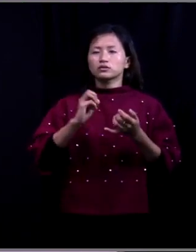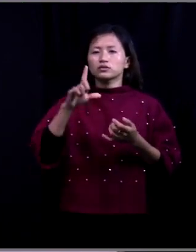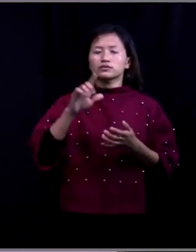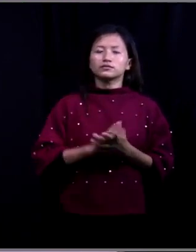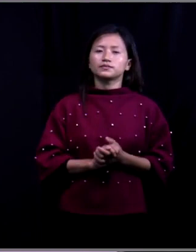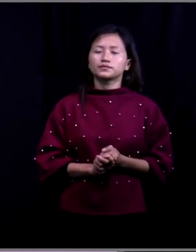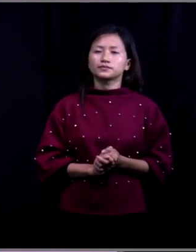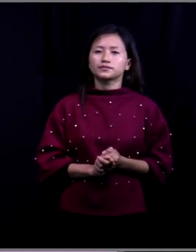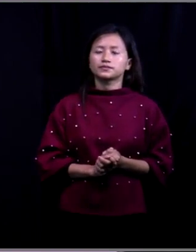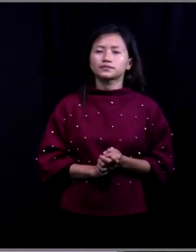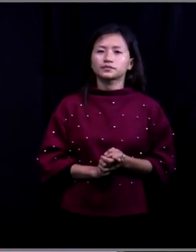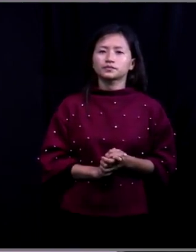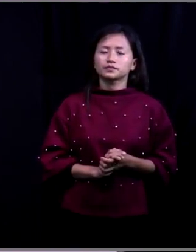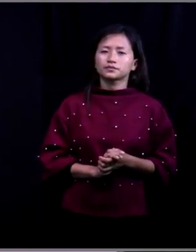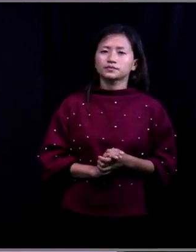problems.